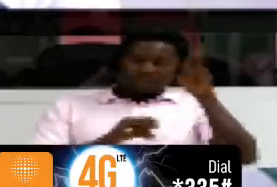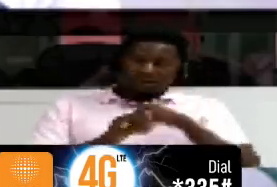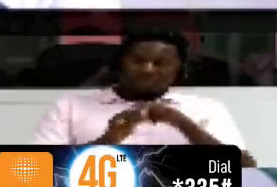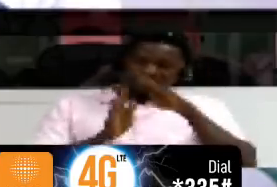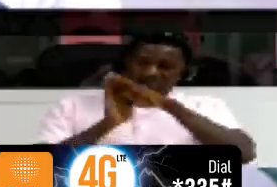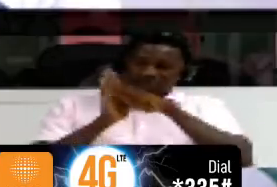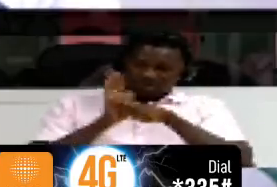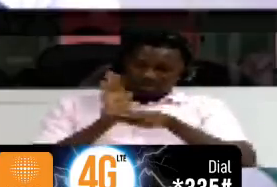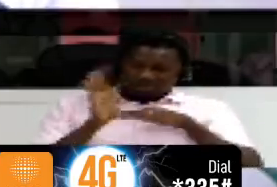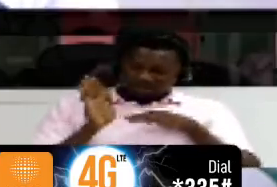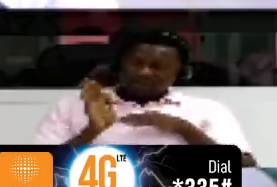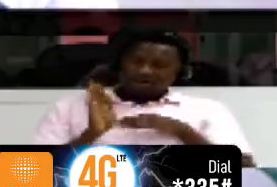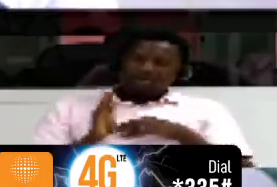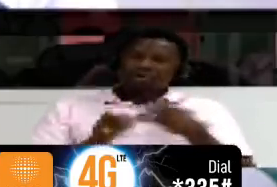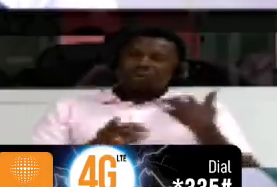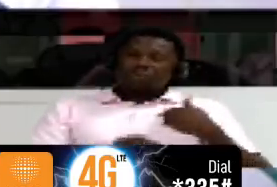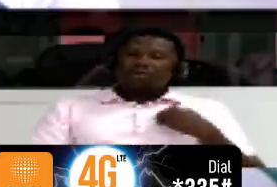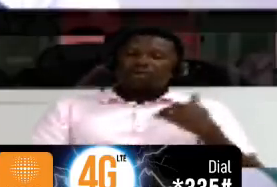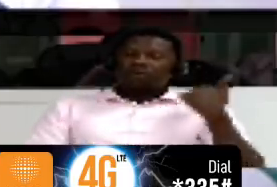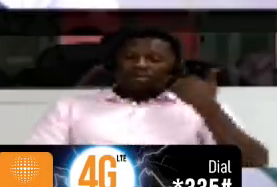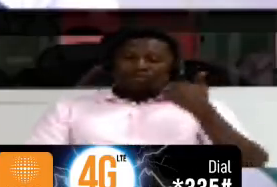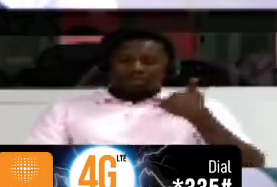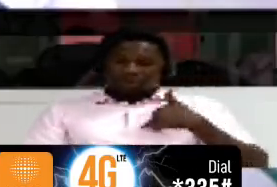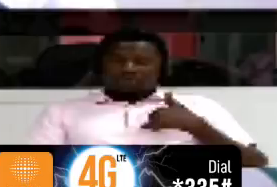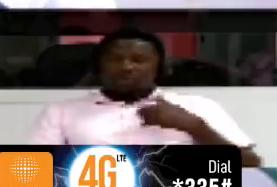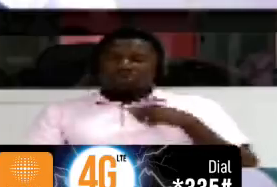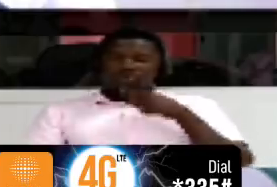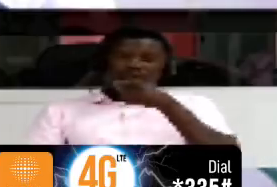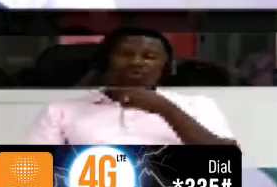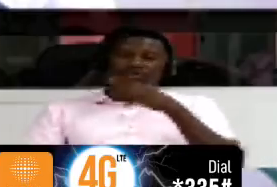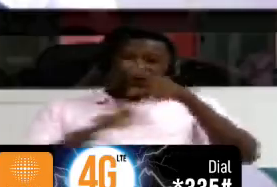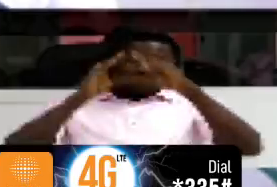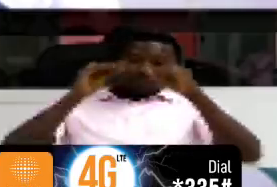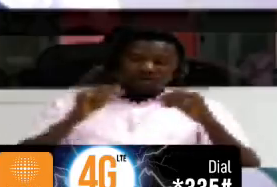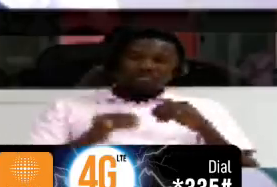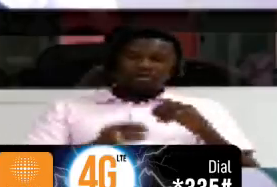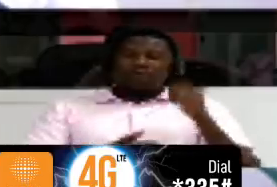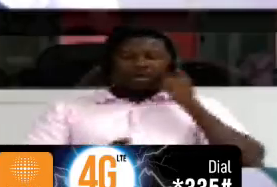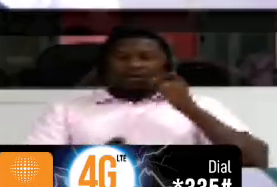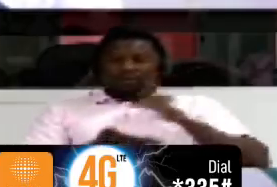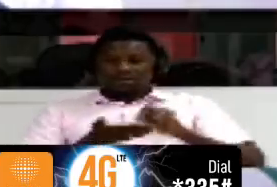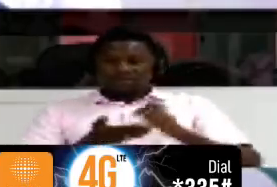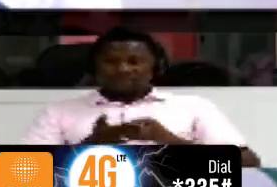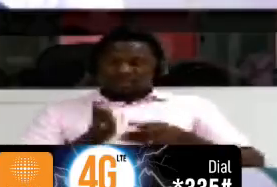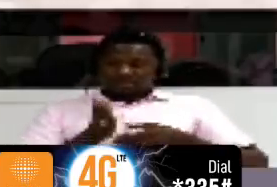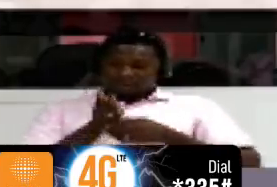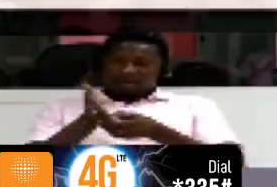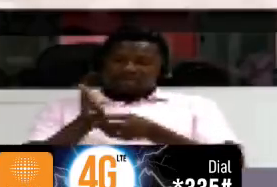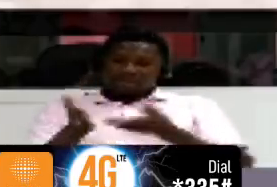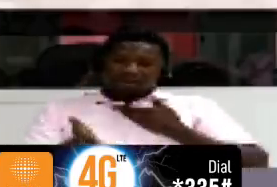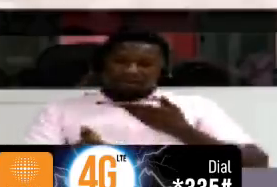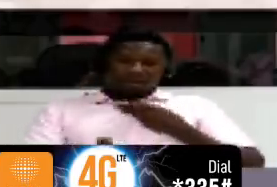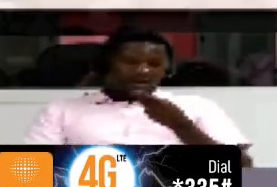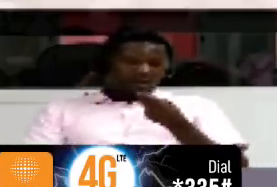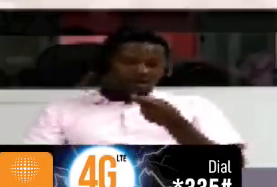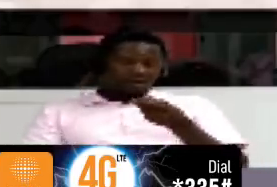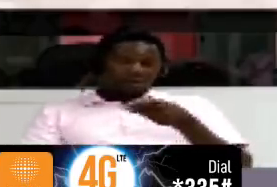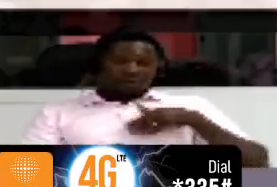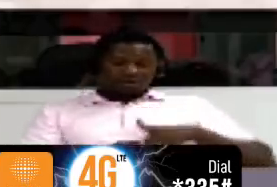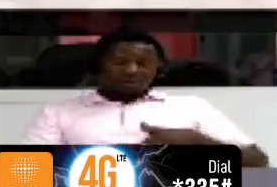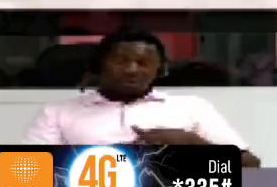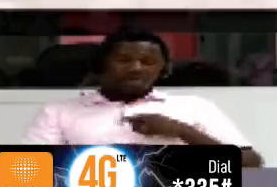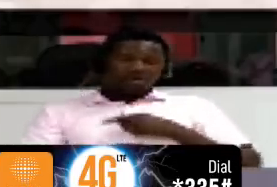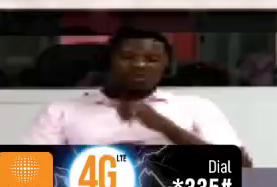When people in those offices, permanent secretaries, directors, having their dues, and those poor